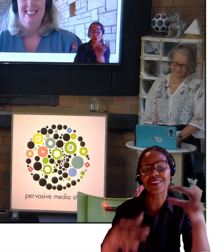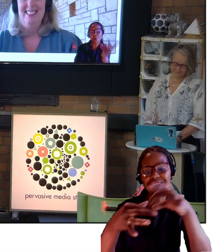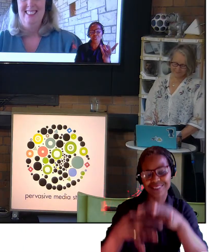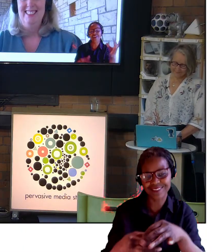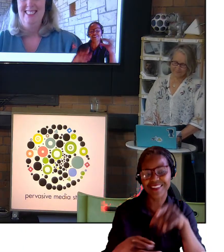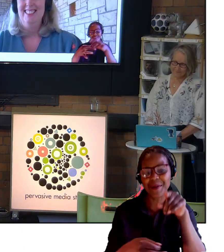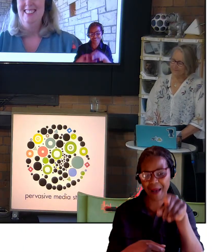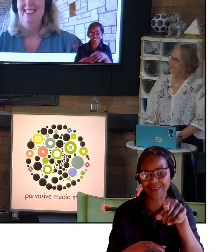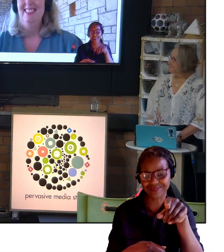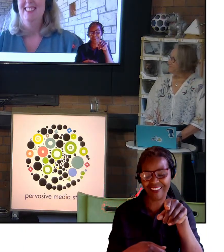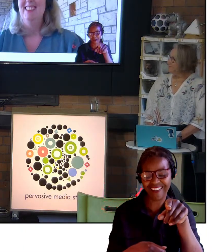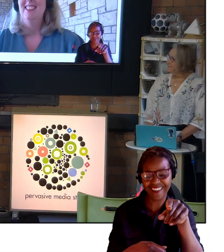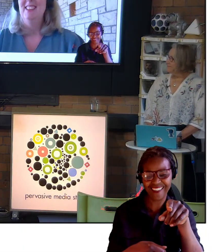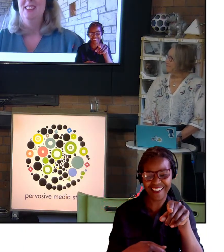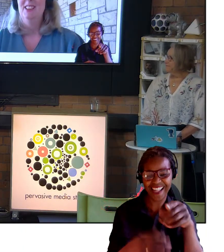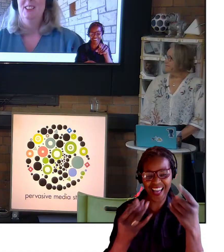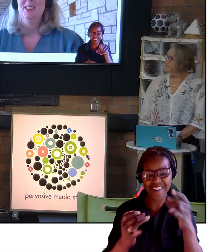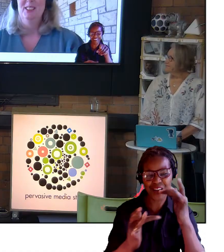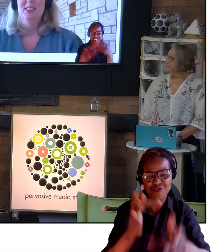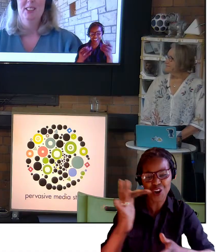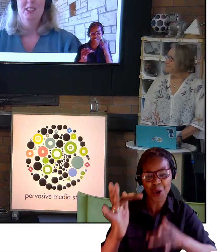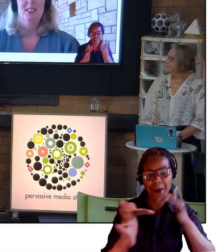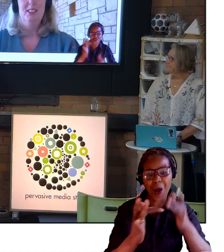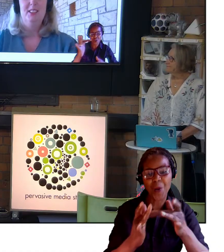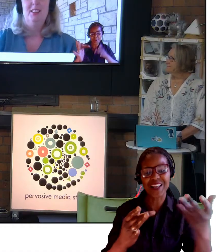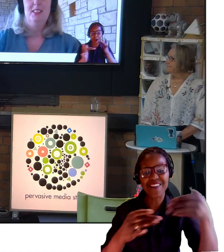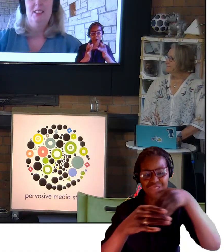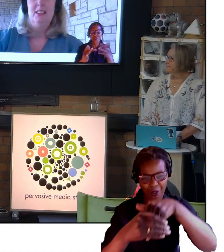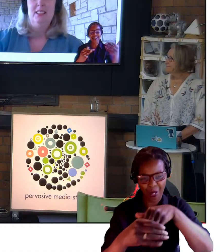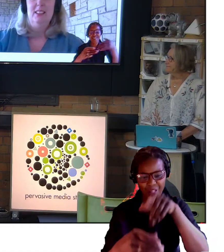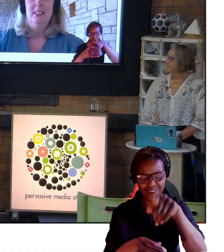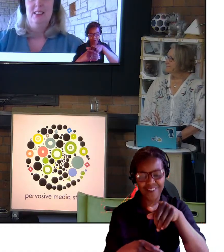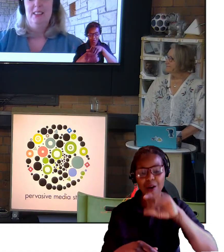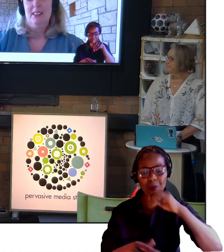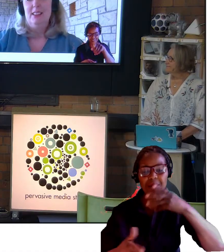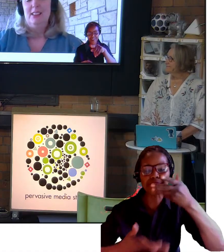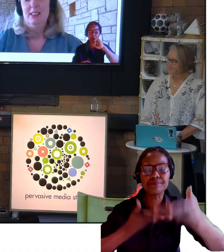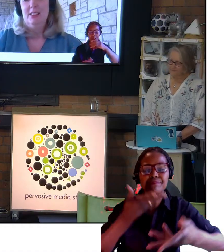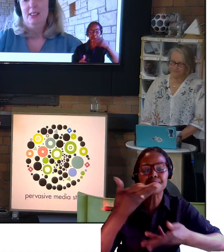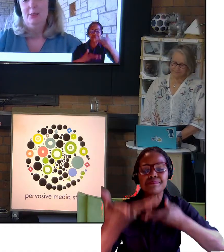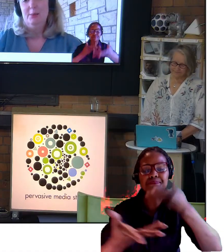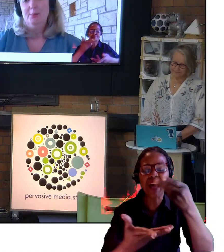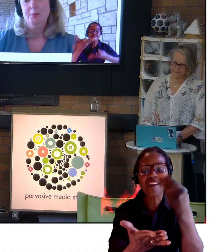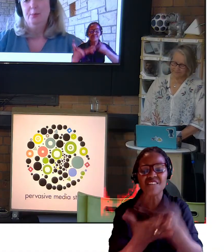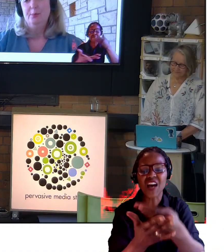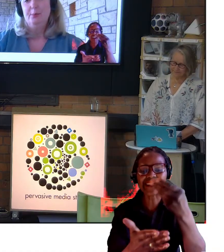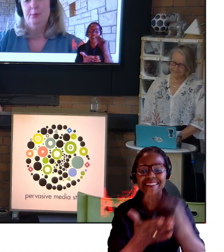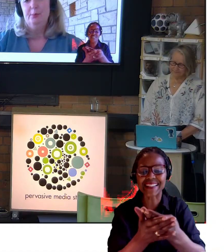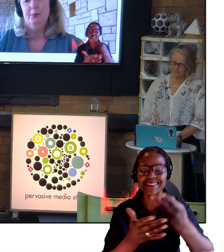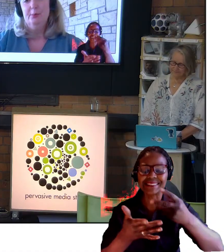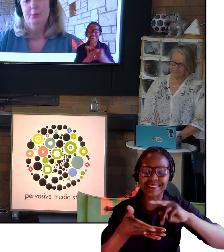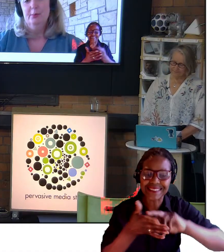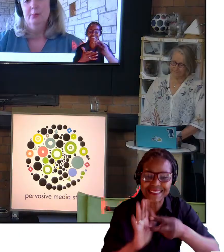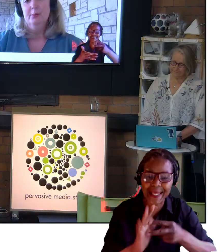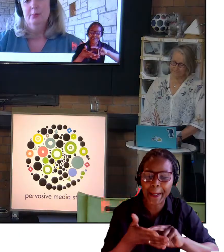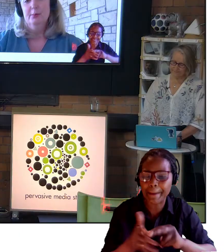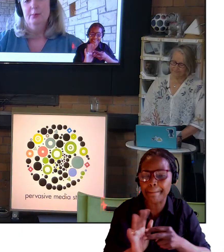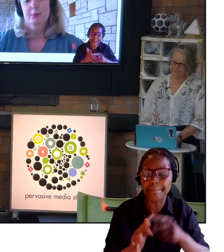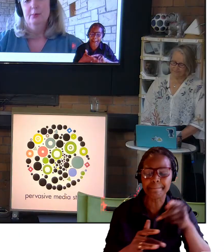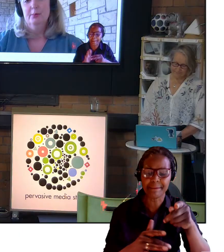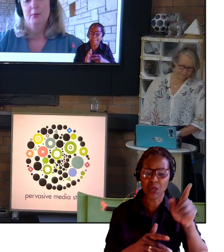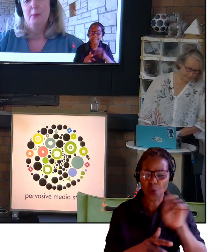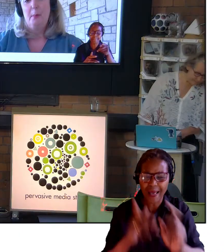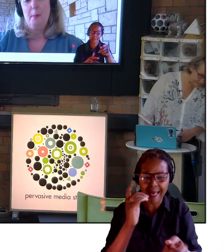And today they're going to share some of what they learned from the first year of this ambitious funding scheme, what trends they noticed, what were some of the questions that